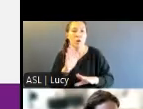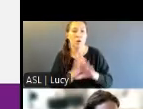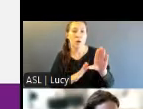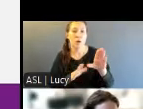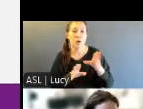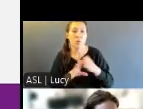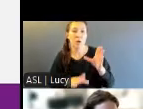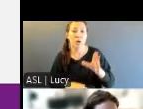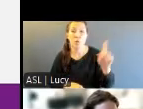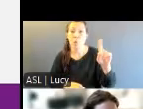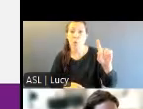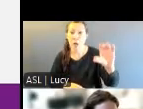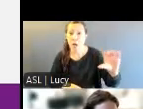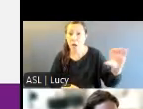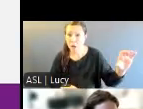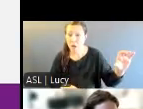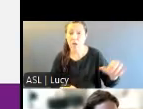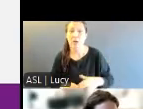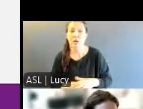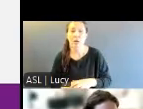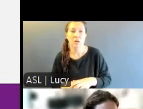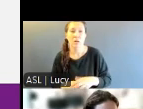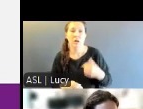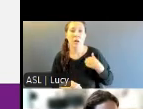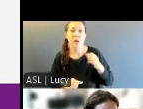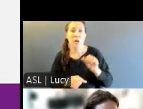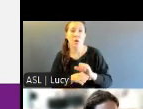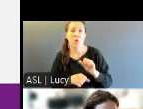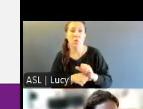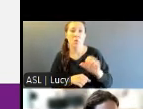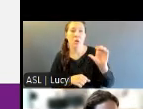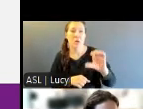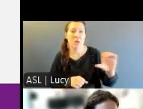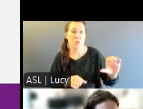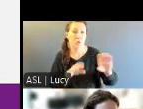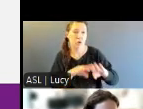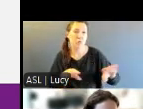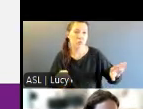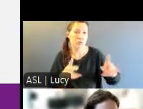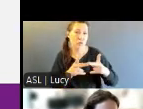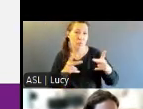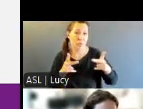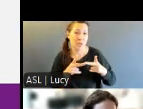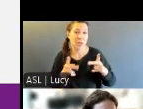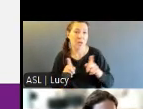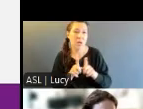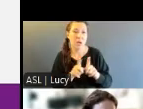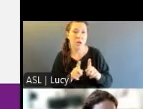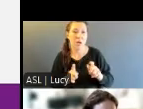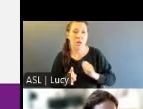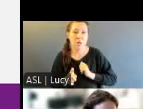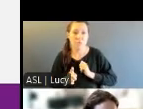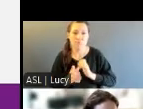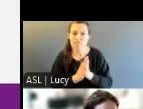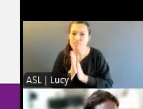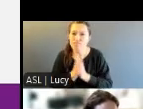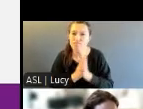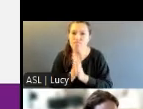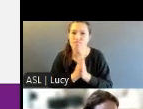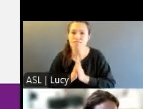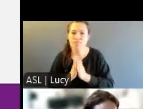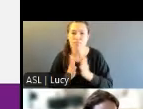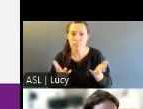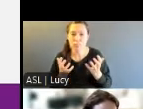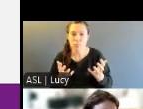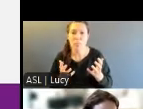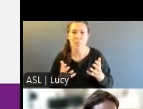Cape Cod, currently working at Cape Cod Children's Place. And I am personally and professionally passionate about having this great opportunity